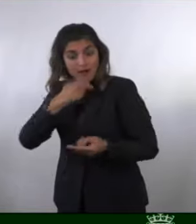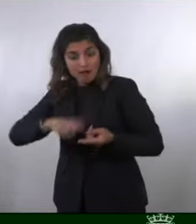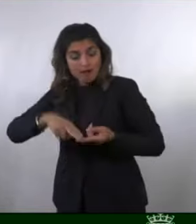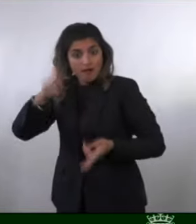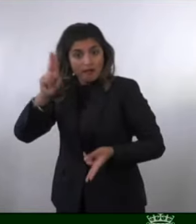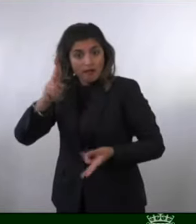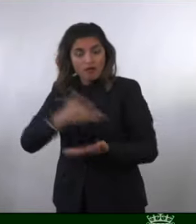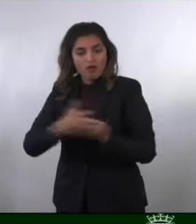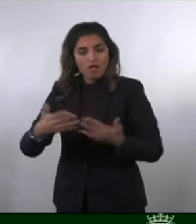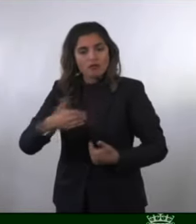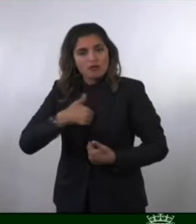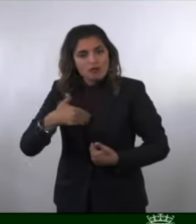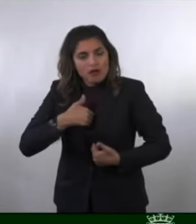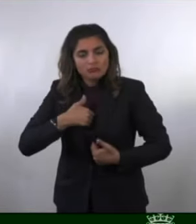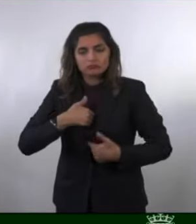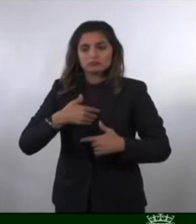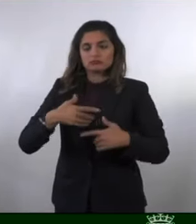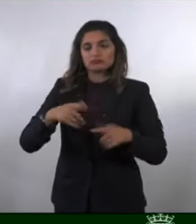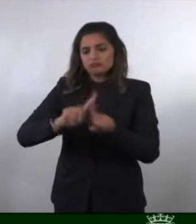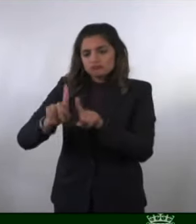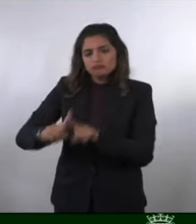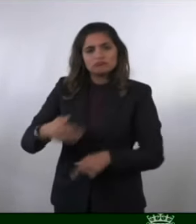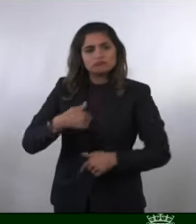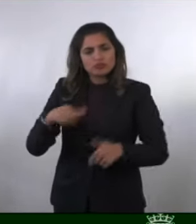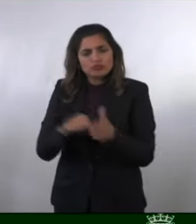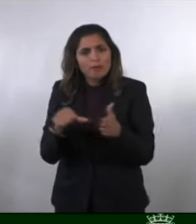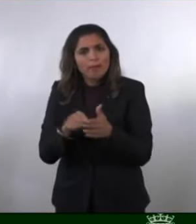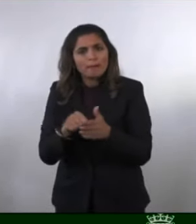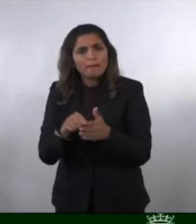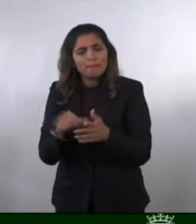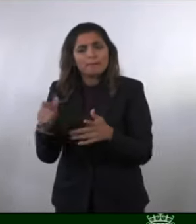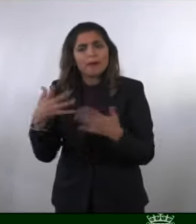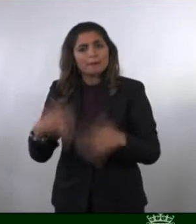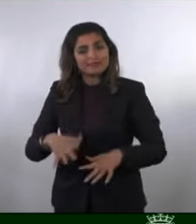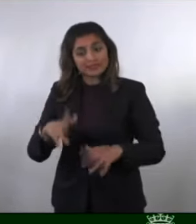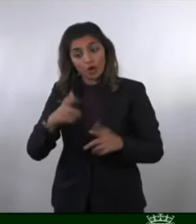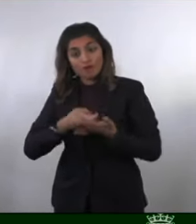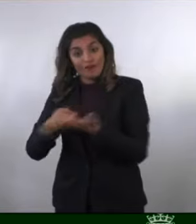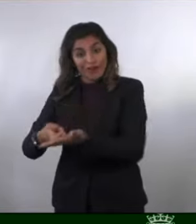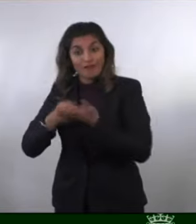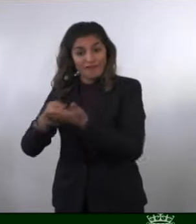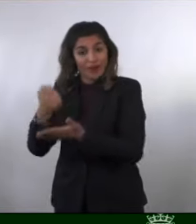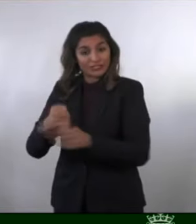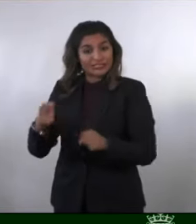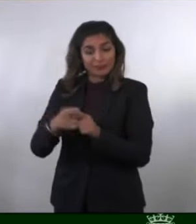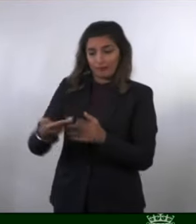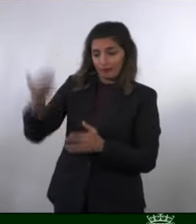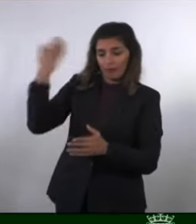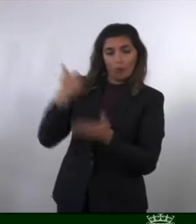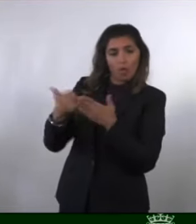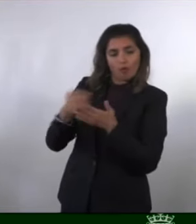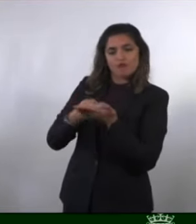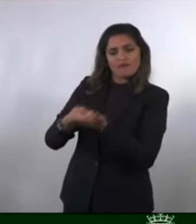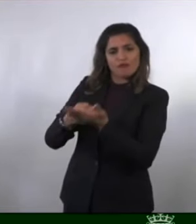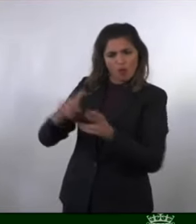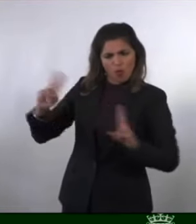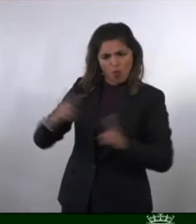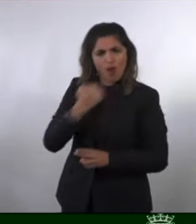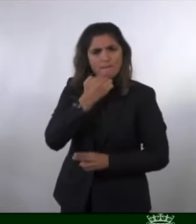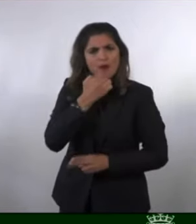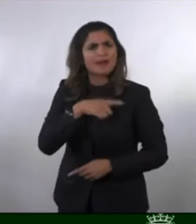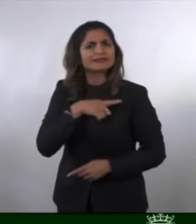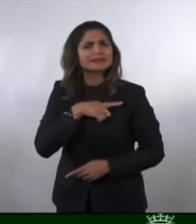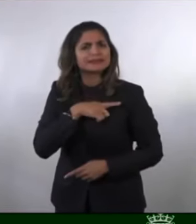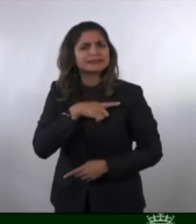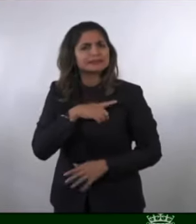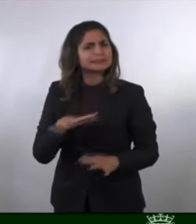and trauma and orthopaedic. So while we've heard from the government they're going to put extra financial resources into the NHS, can I ask the Secretary of State how